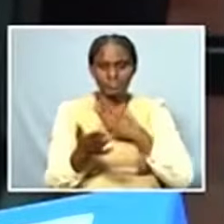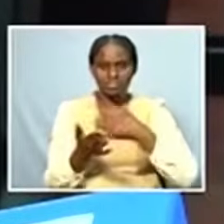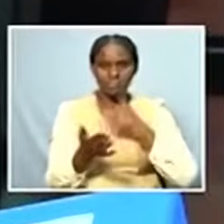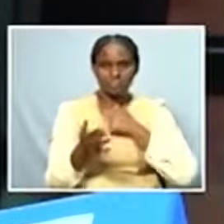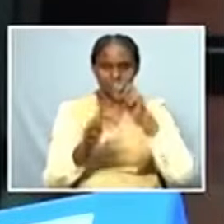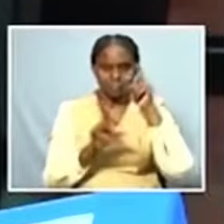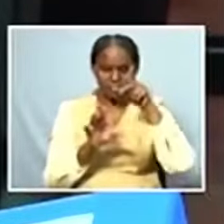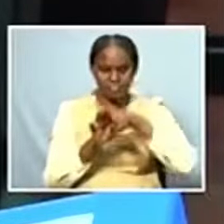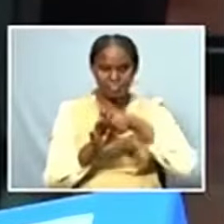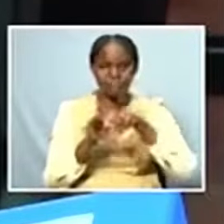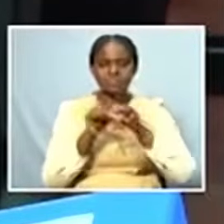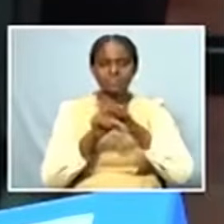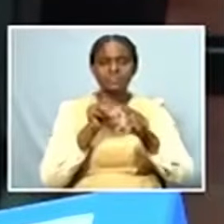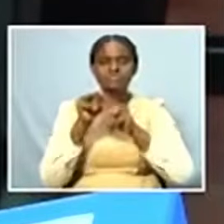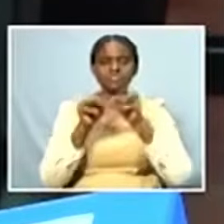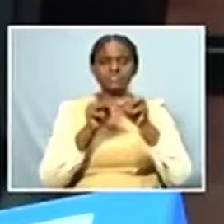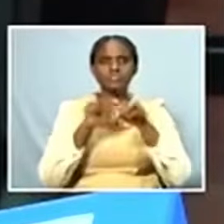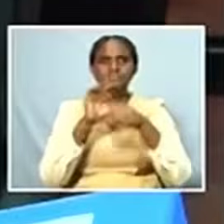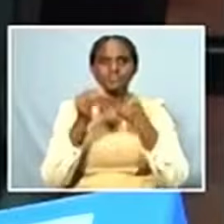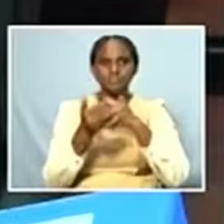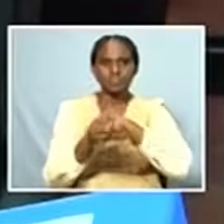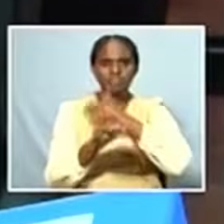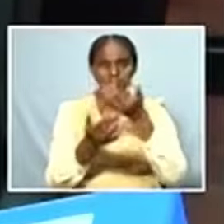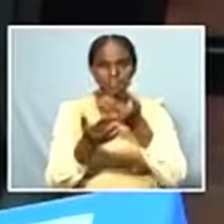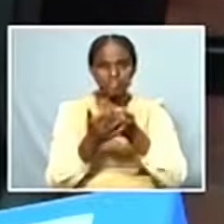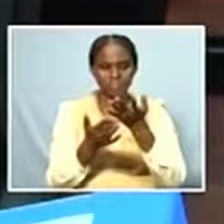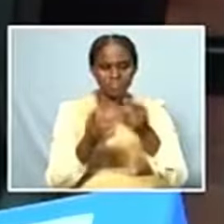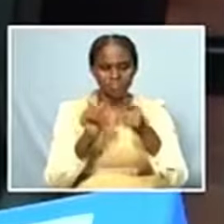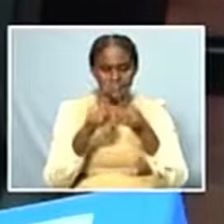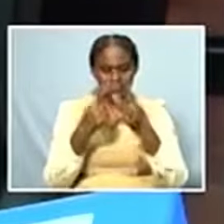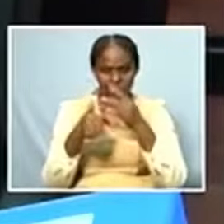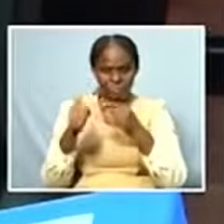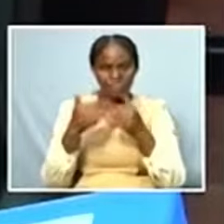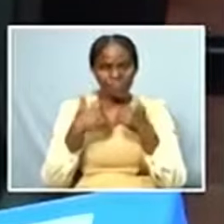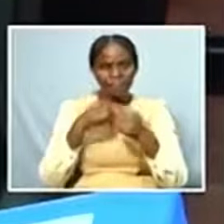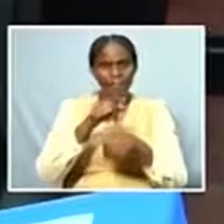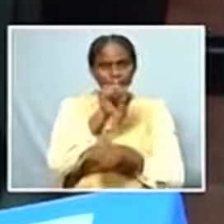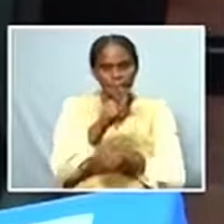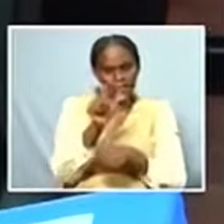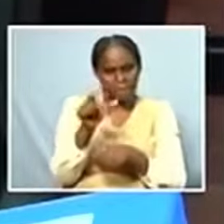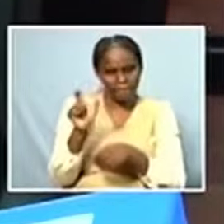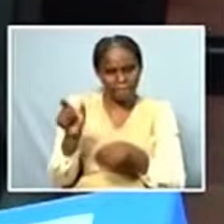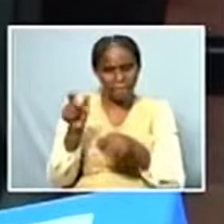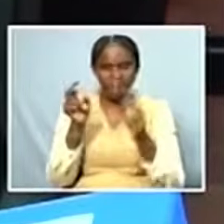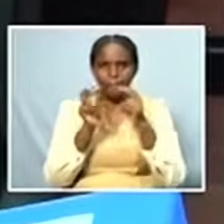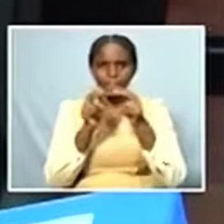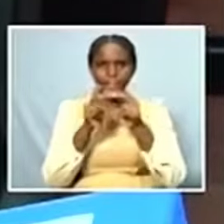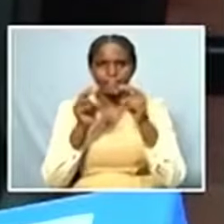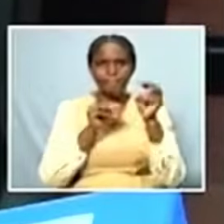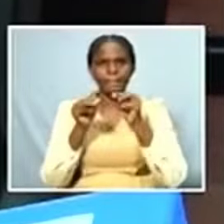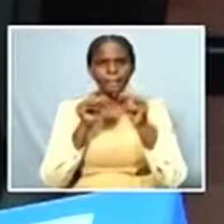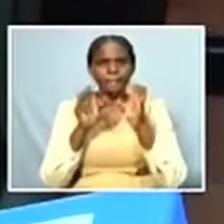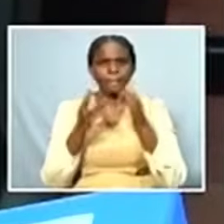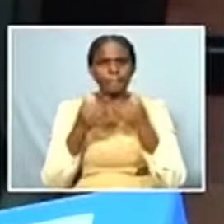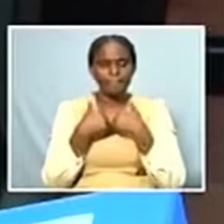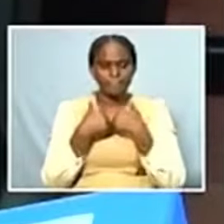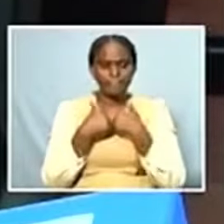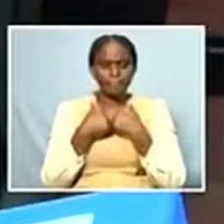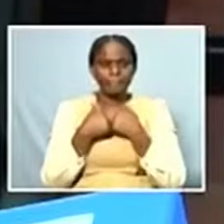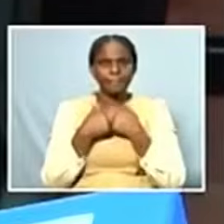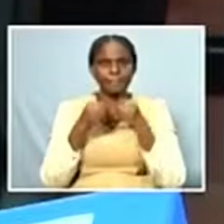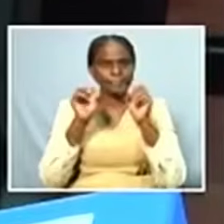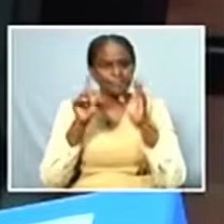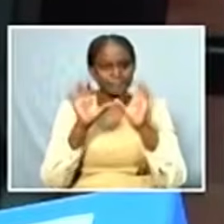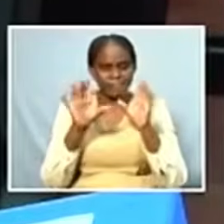management of all of them. Yeah, but there are the specific contract managers.